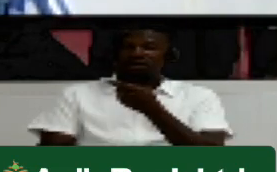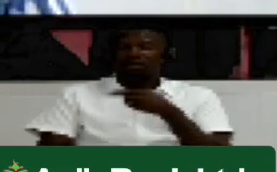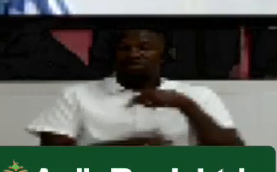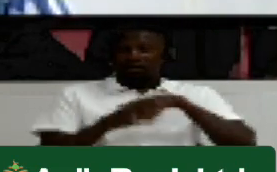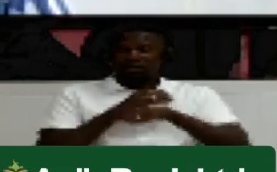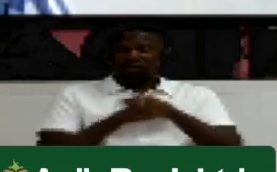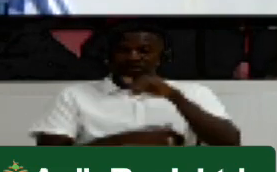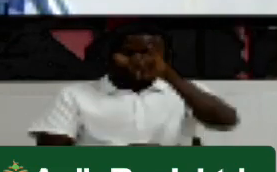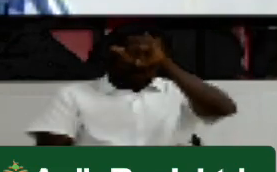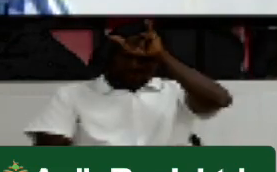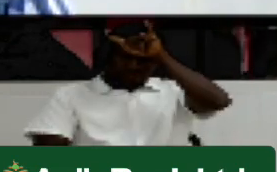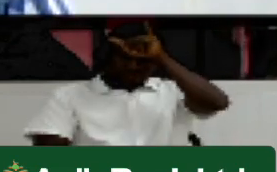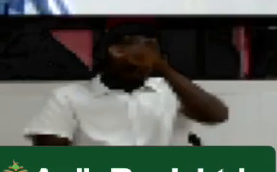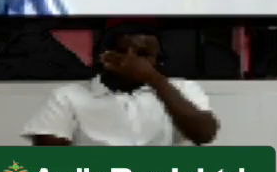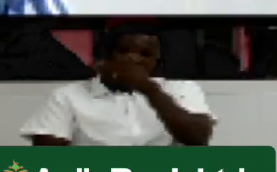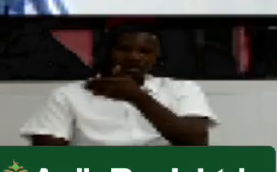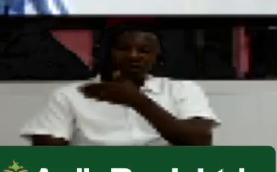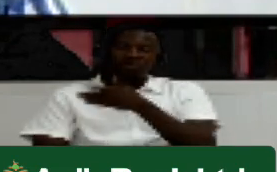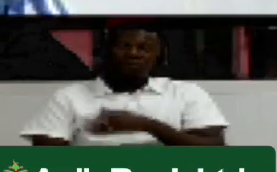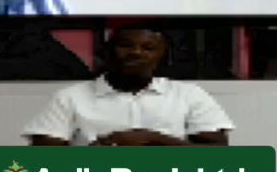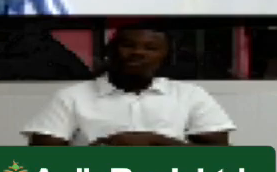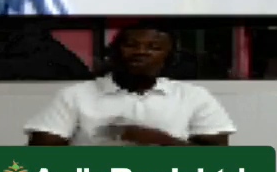Egypt,